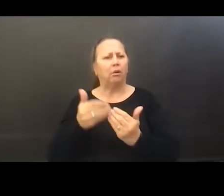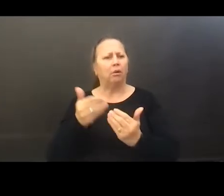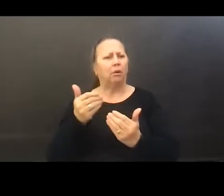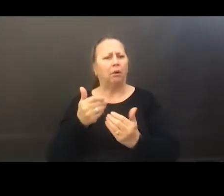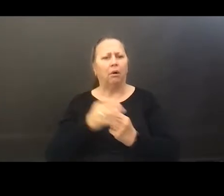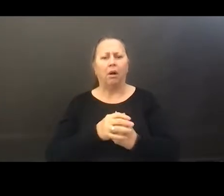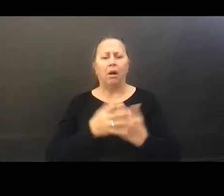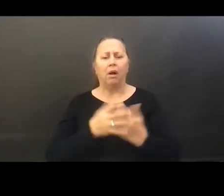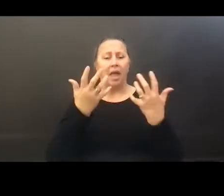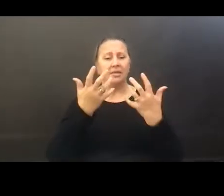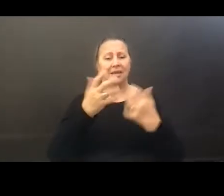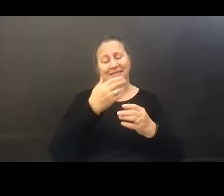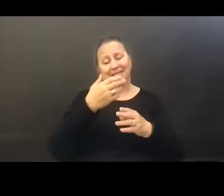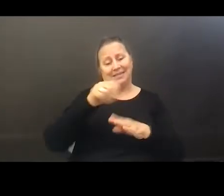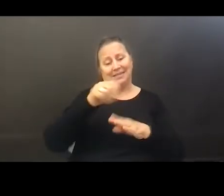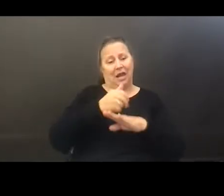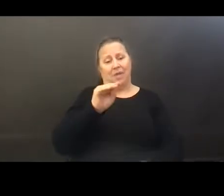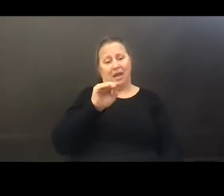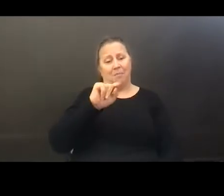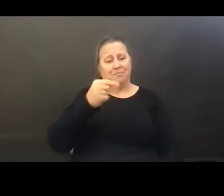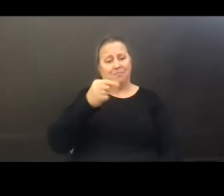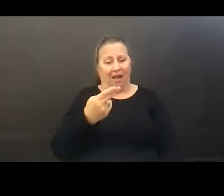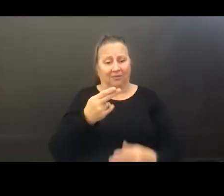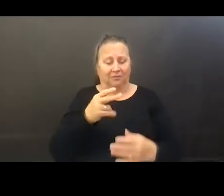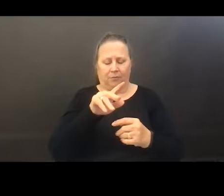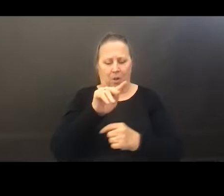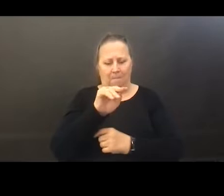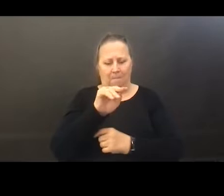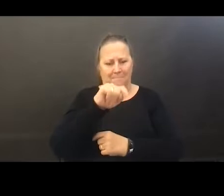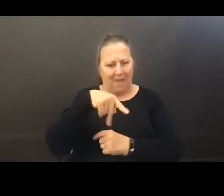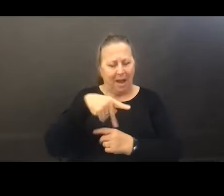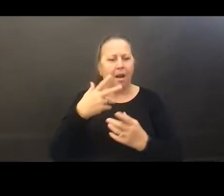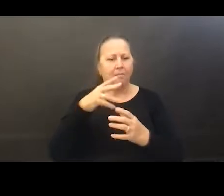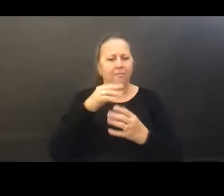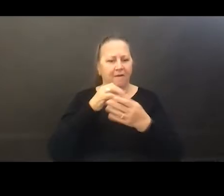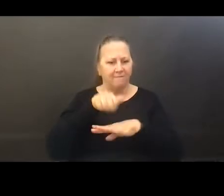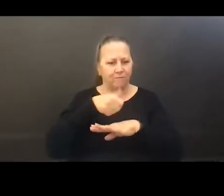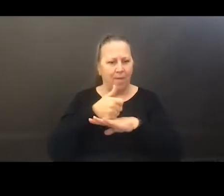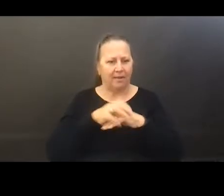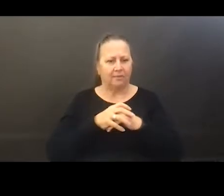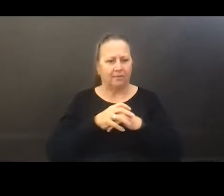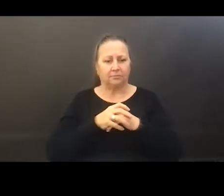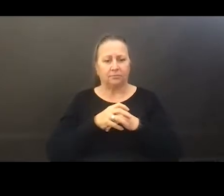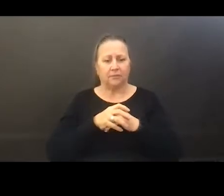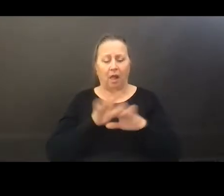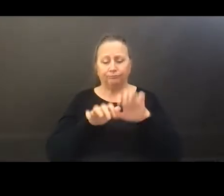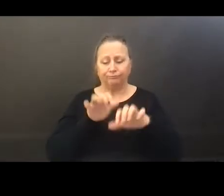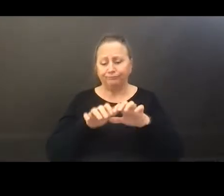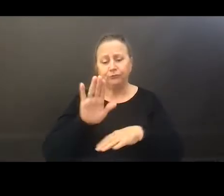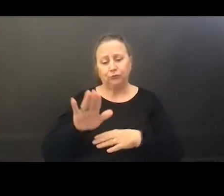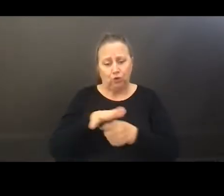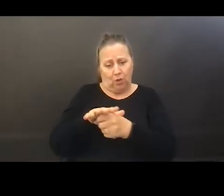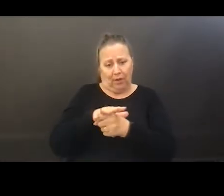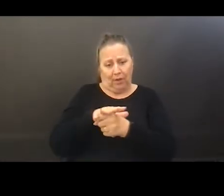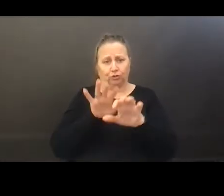a mapped format. When using, you just enter a location and all licensed childcare centers in that area pop up on the